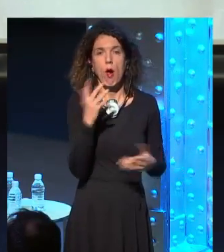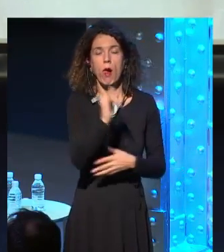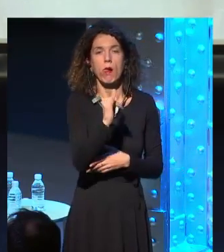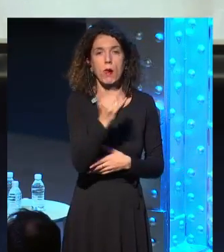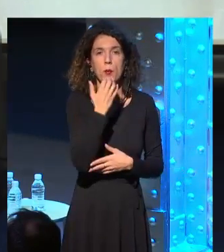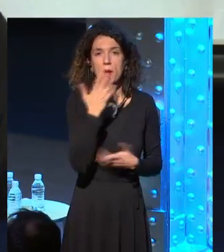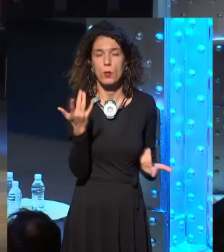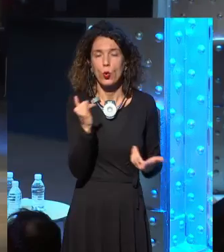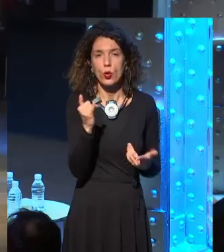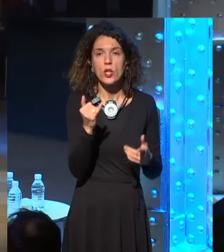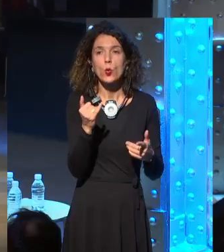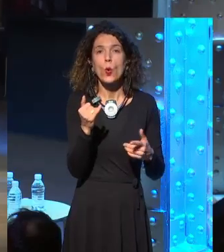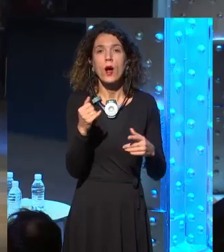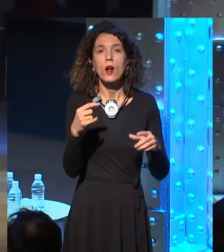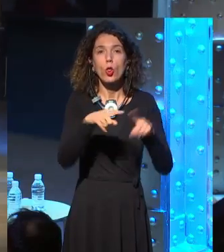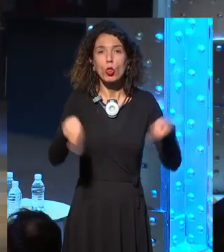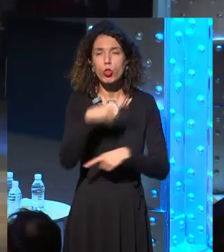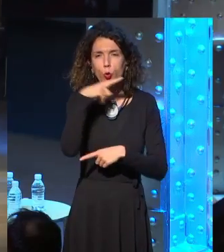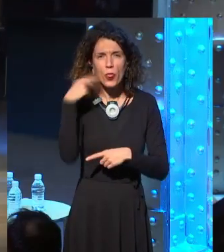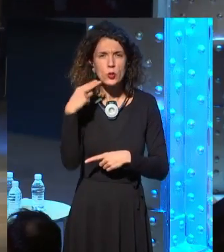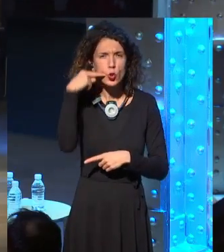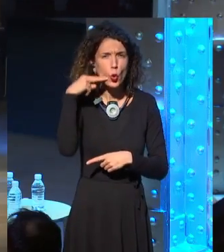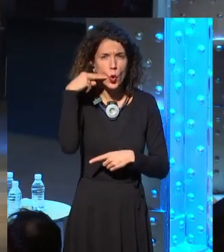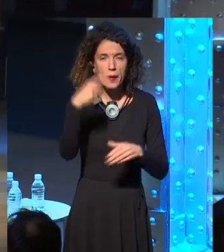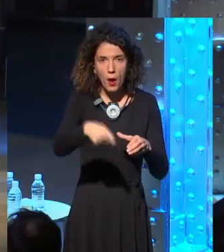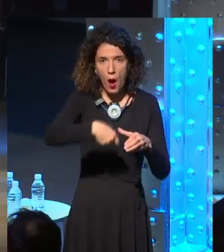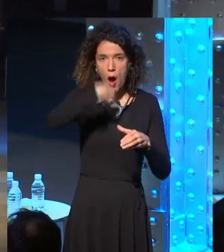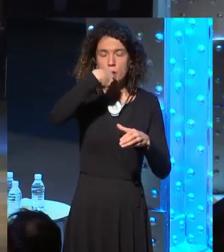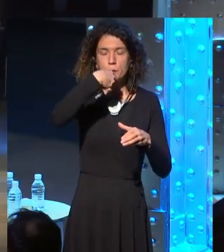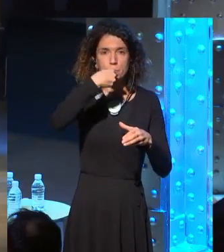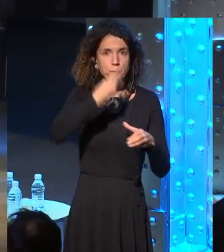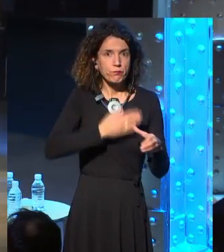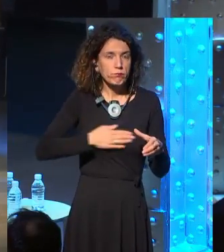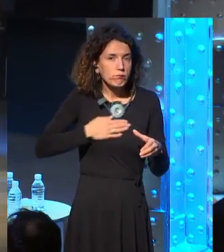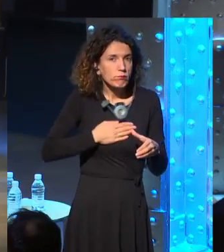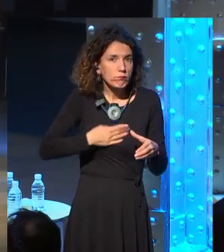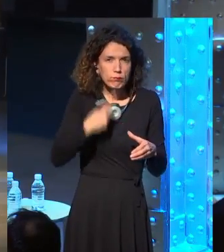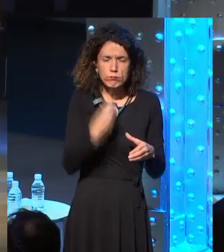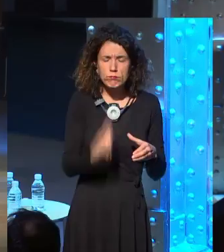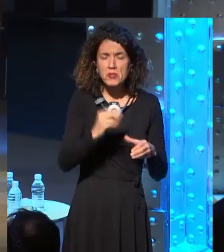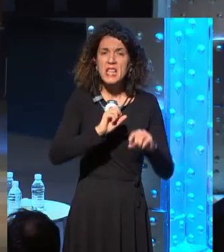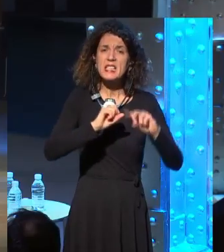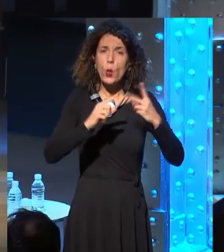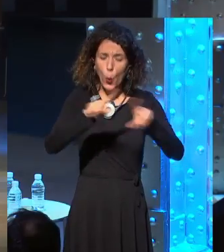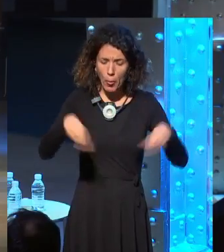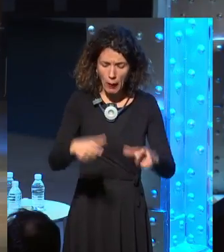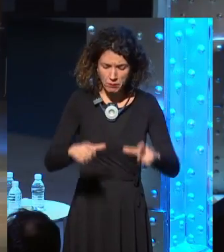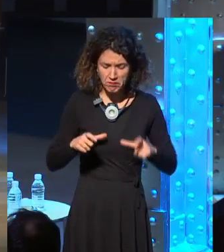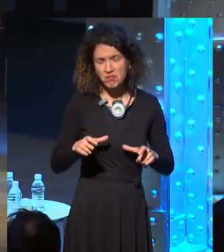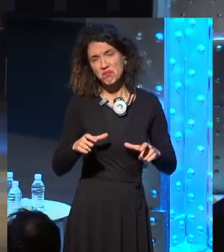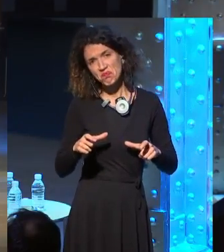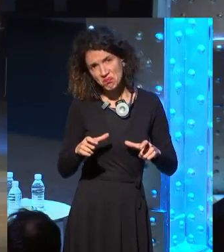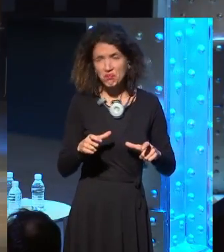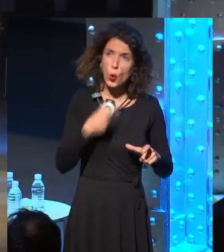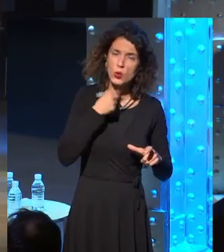chocolate cake and the first piece is lovely. The second serving is maybe not so lovely, and if we